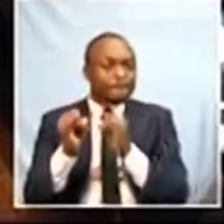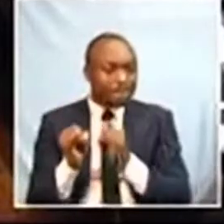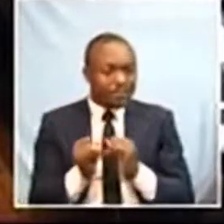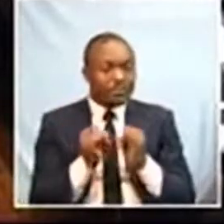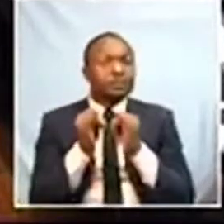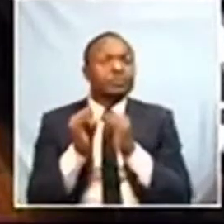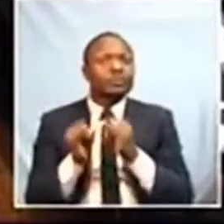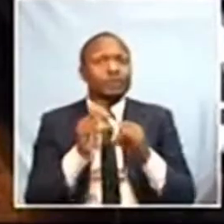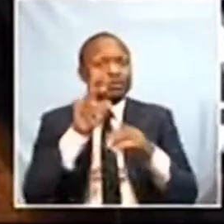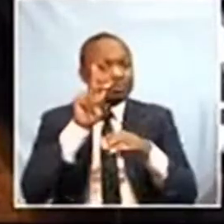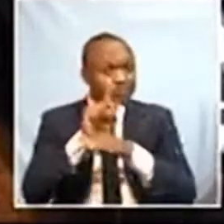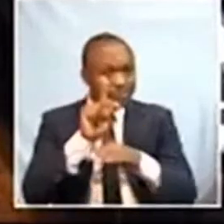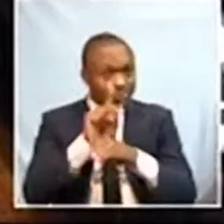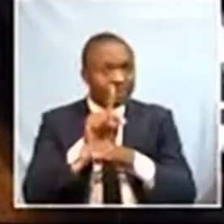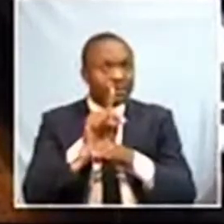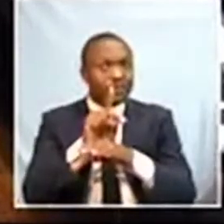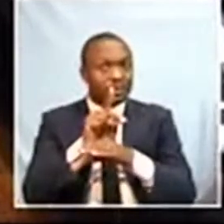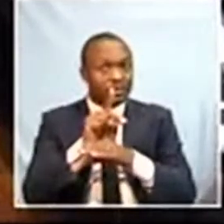contracts as expected.